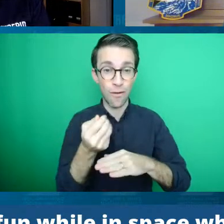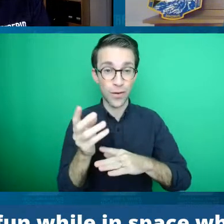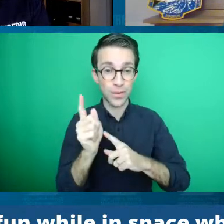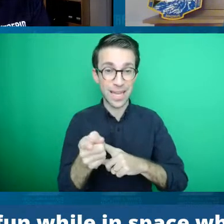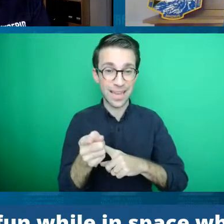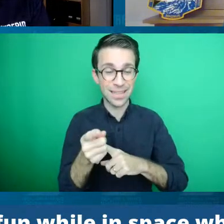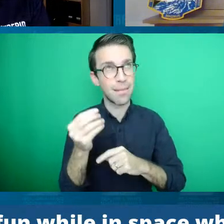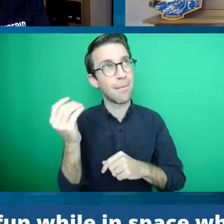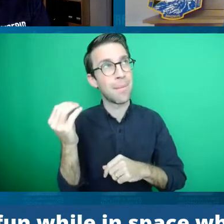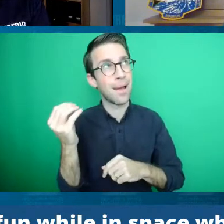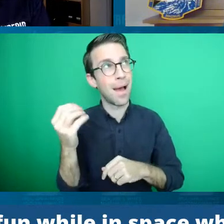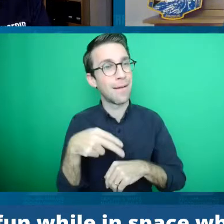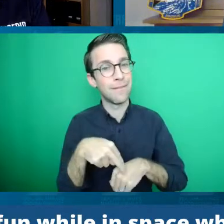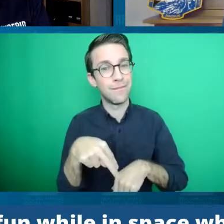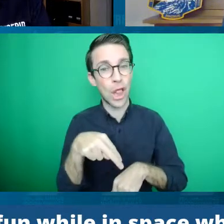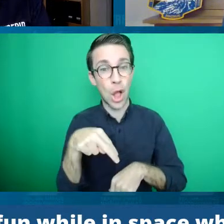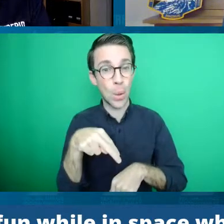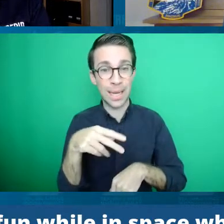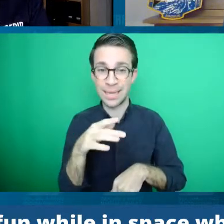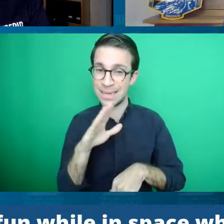cool. Floating never gets old.